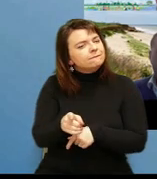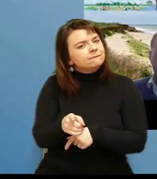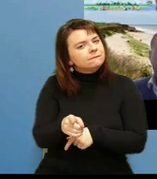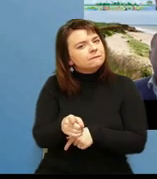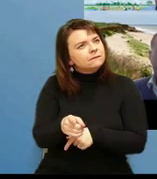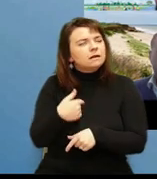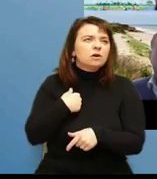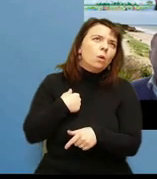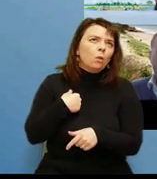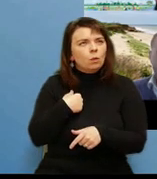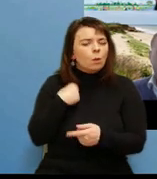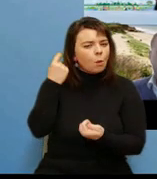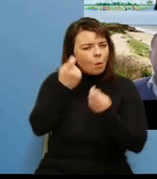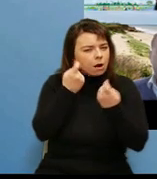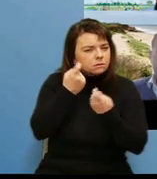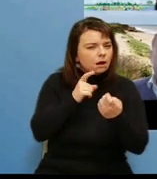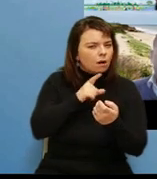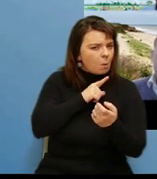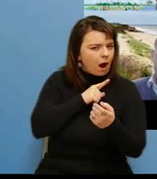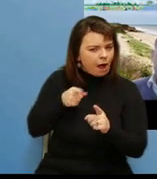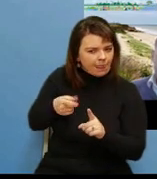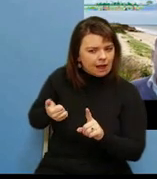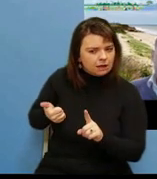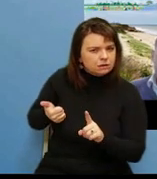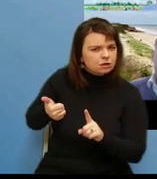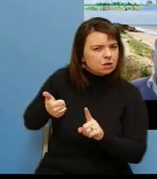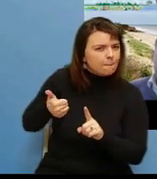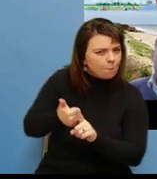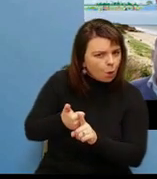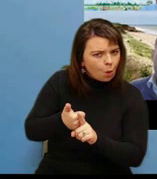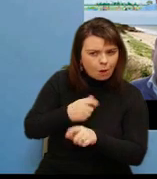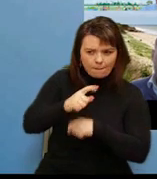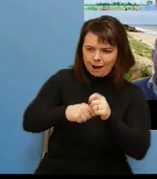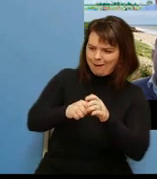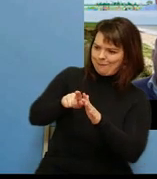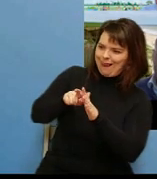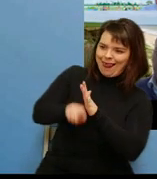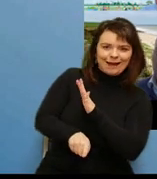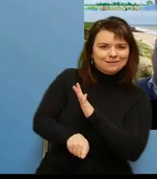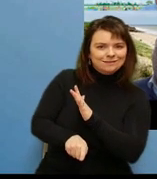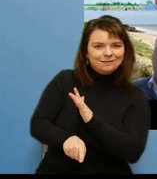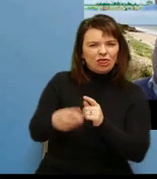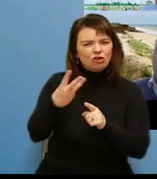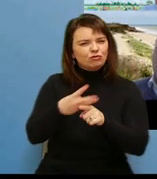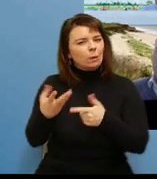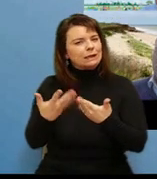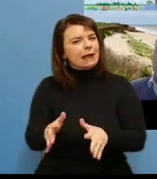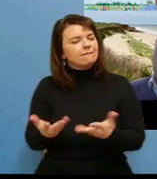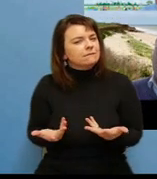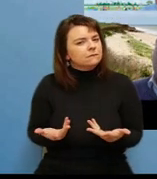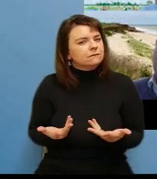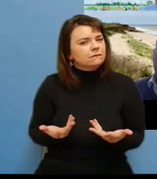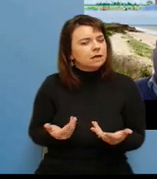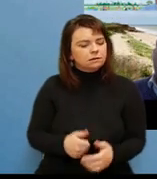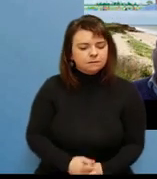go. And I just wonder why the support for that area came about so late, really.